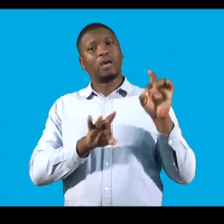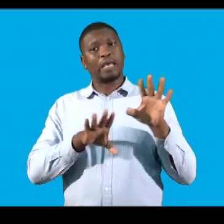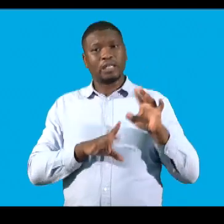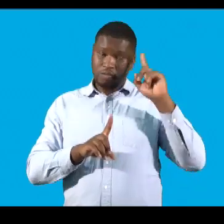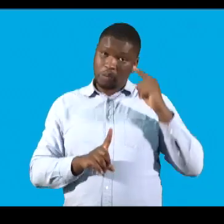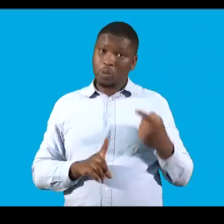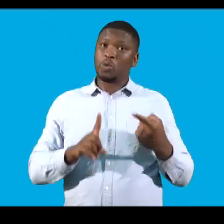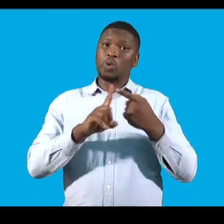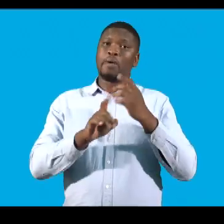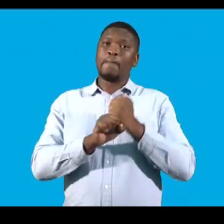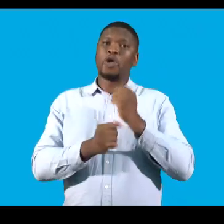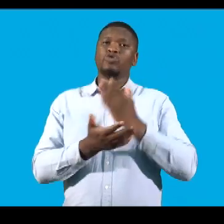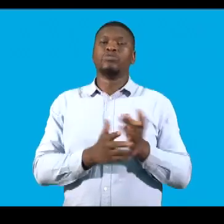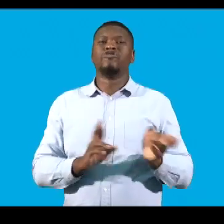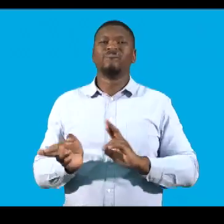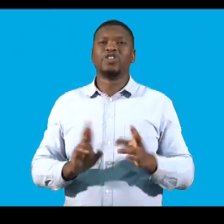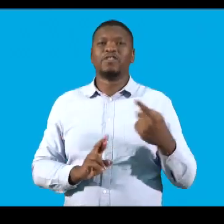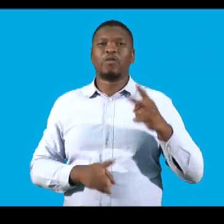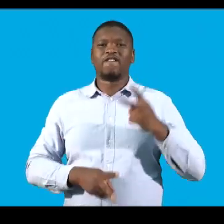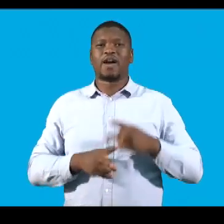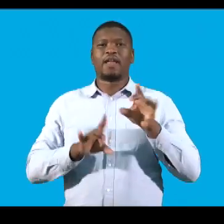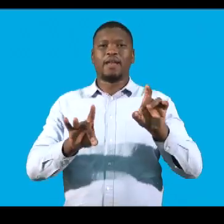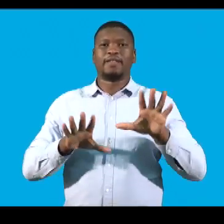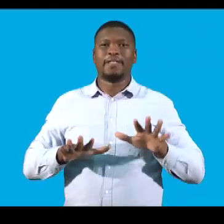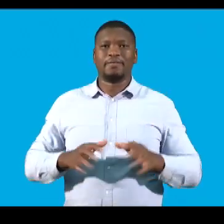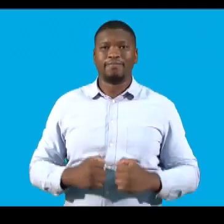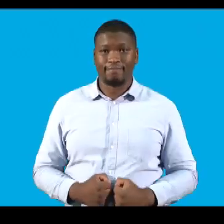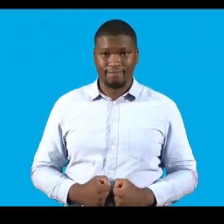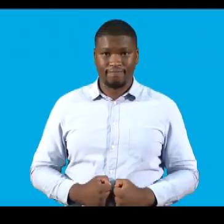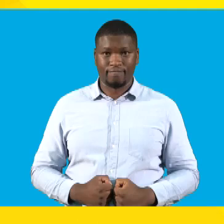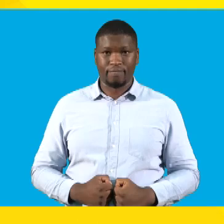to ensure that you are ready for that final examination.